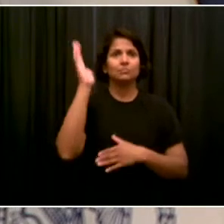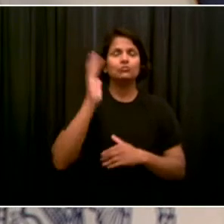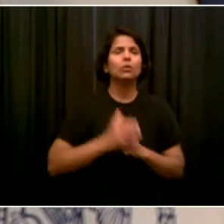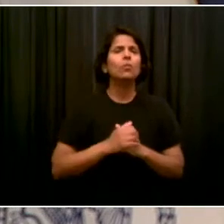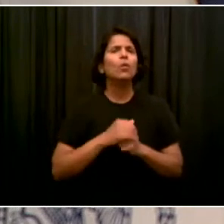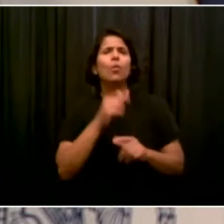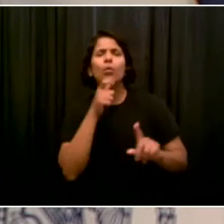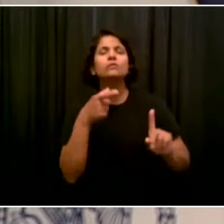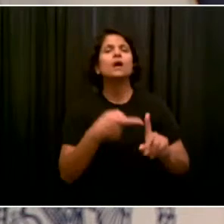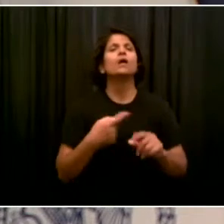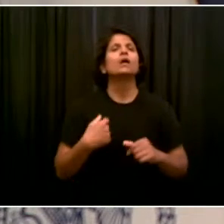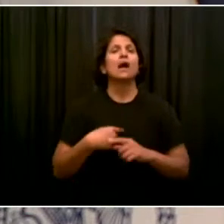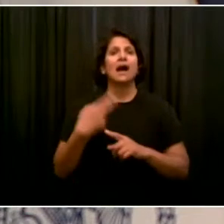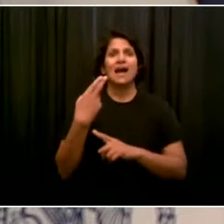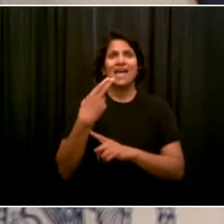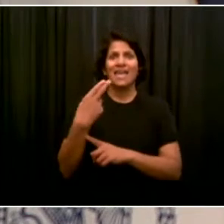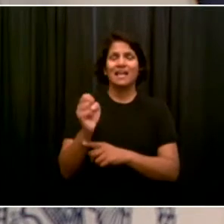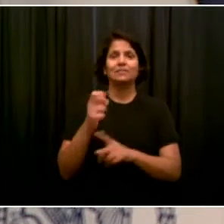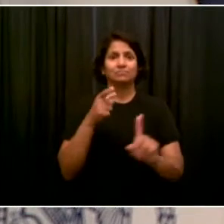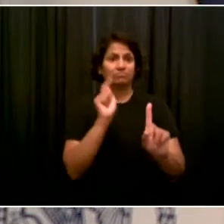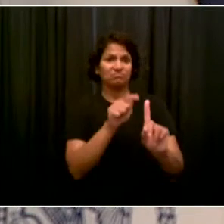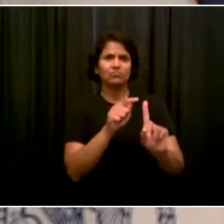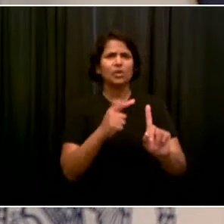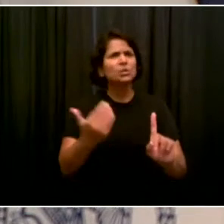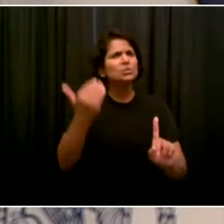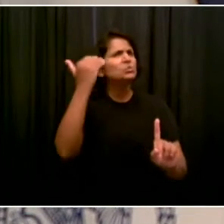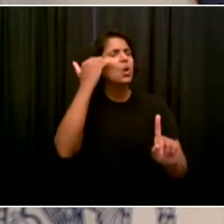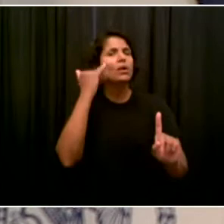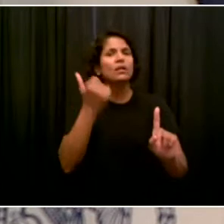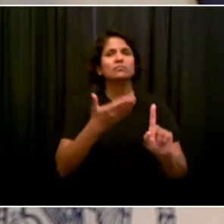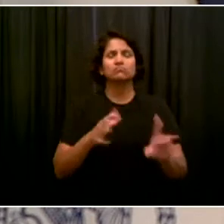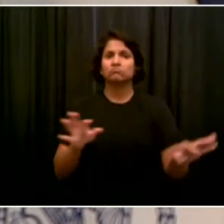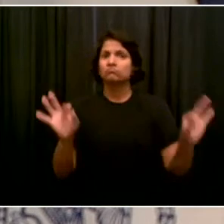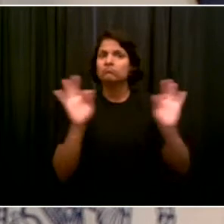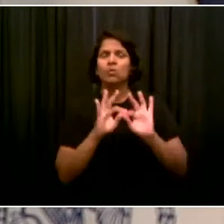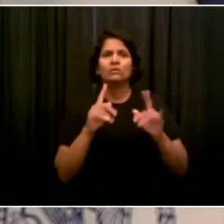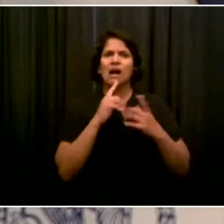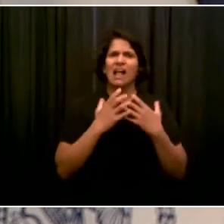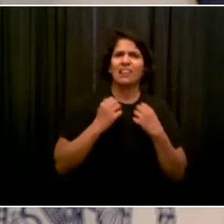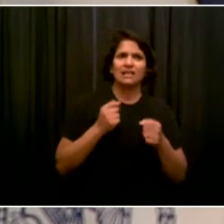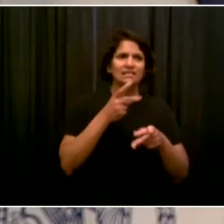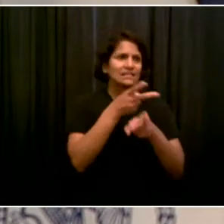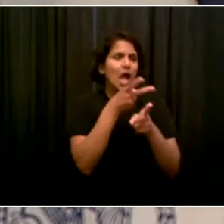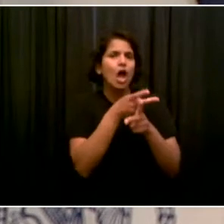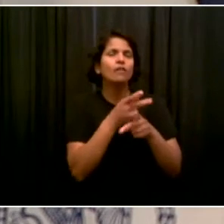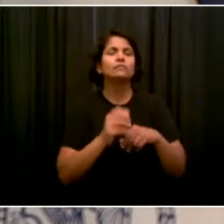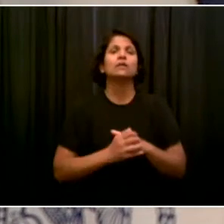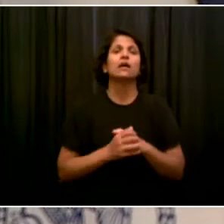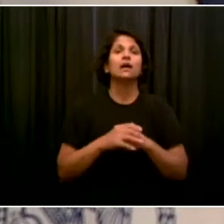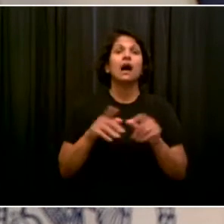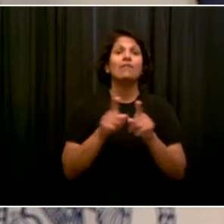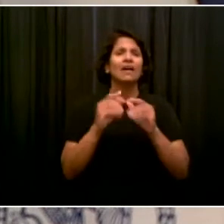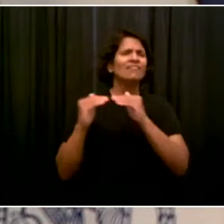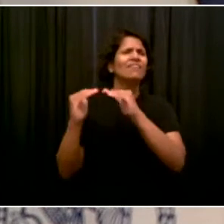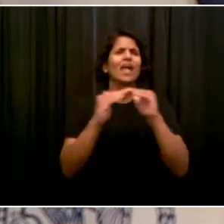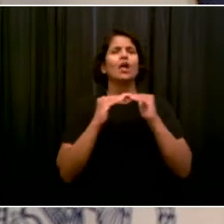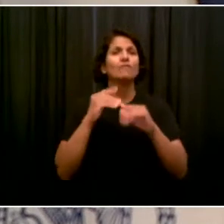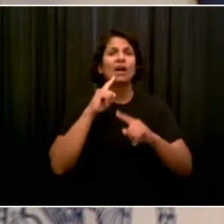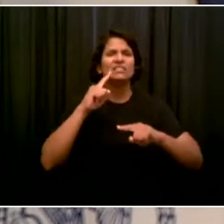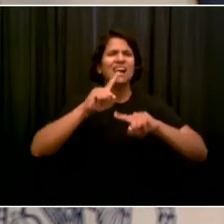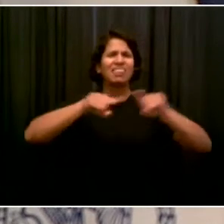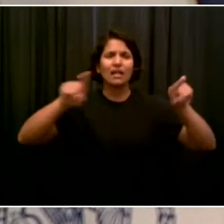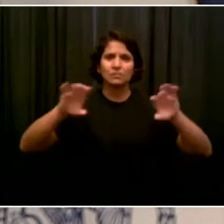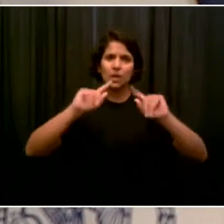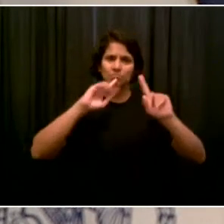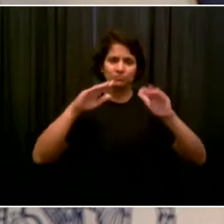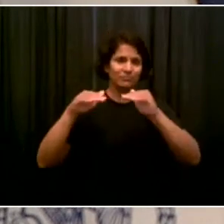through an equity lens, but he also thinks about it from the lens of representing a local community in Brooklyn. And he has